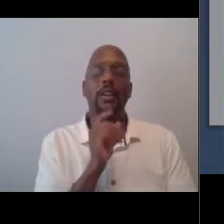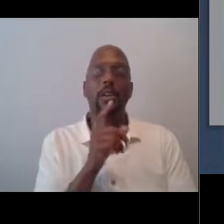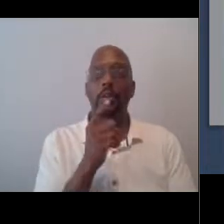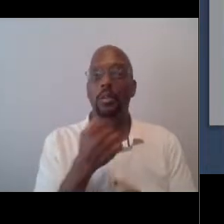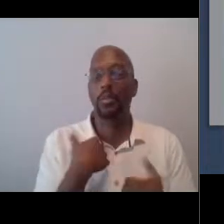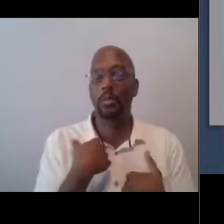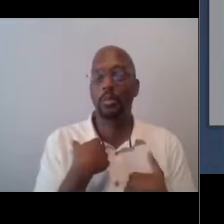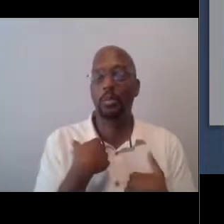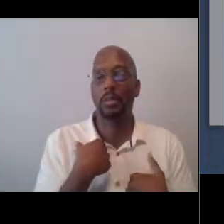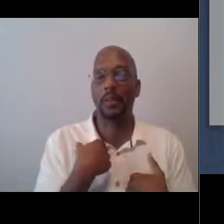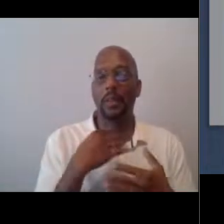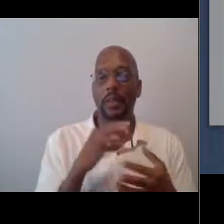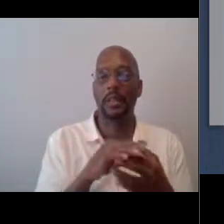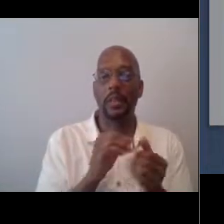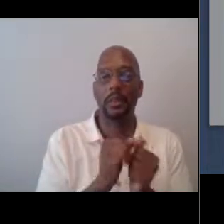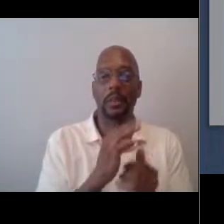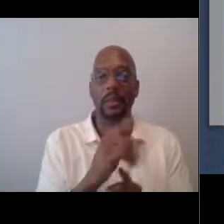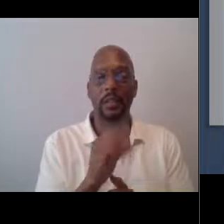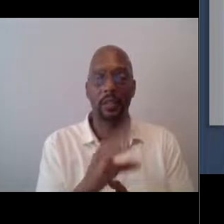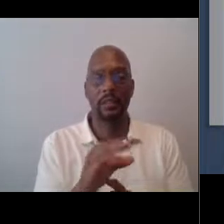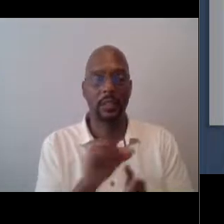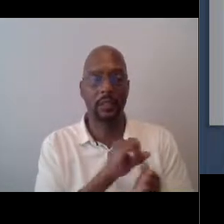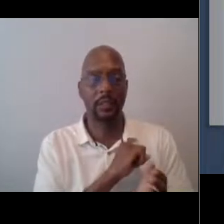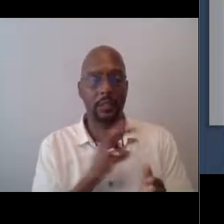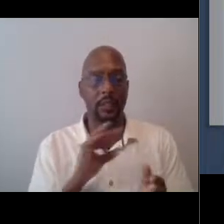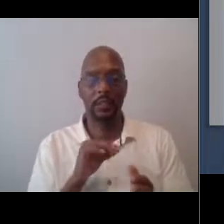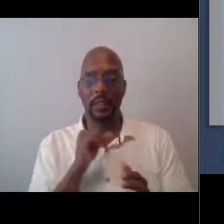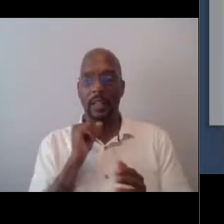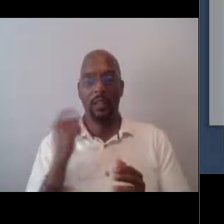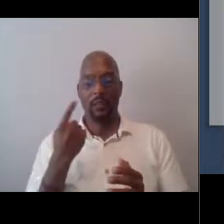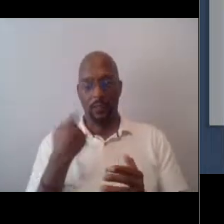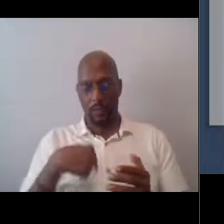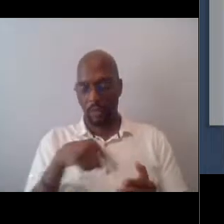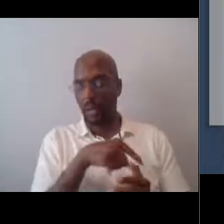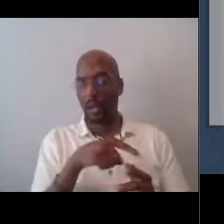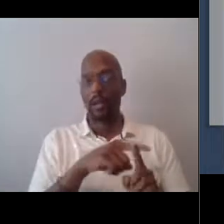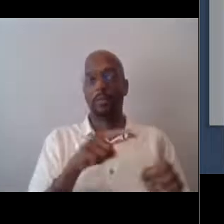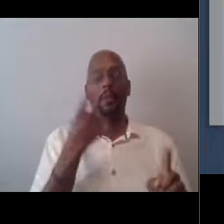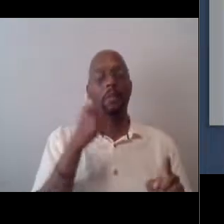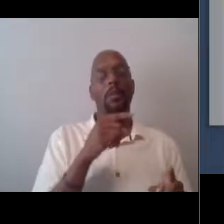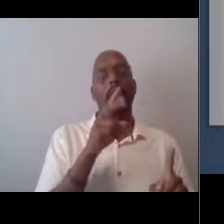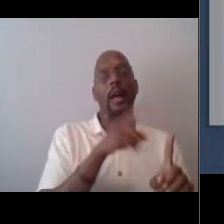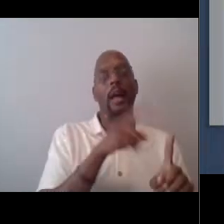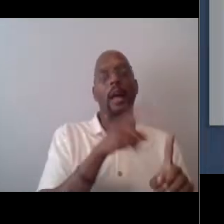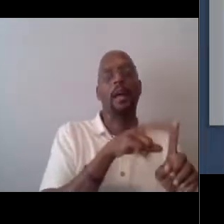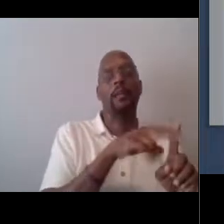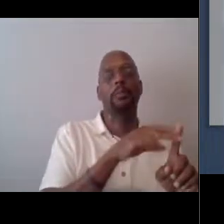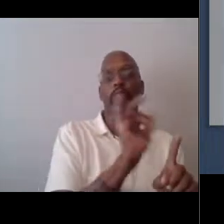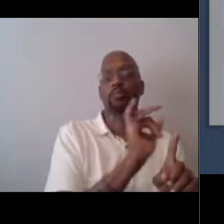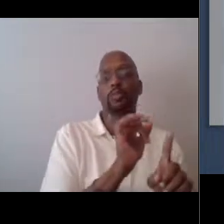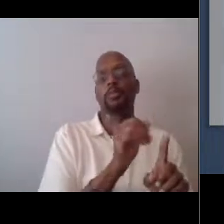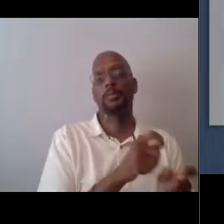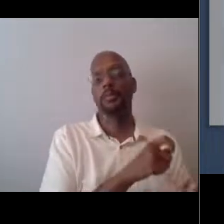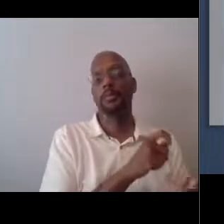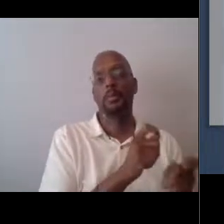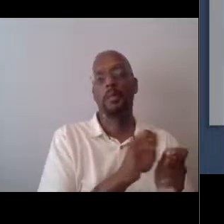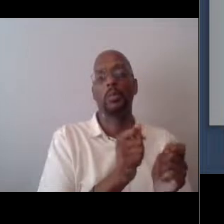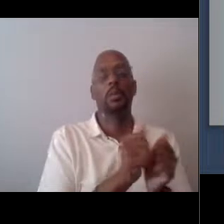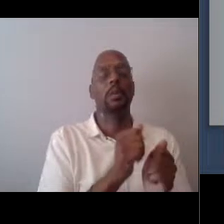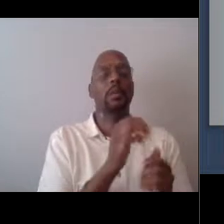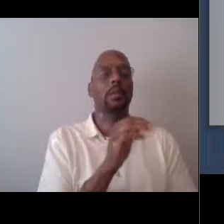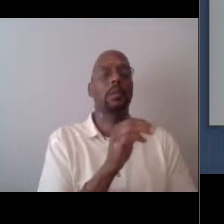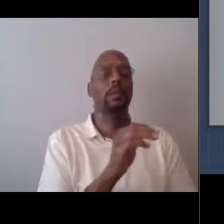CTC staff, because this would be very valuable, not just for us as a commission, but those applicants, specifically with ATP. I'm not sure